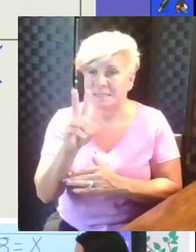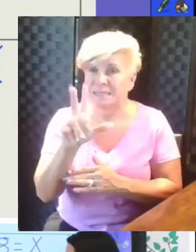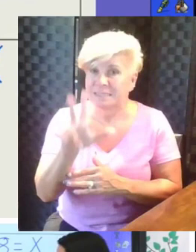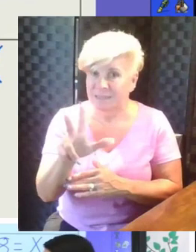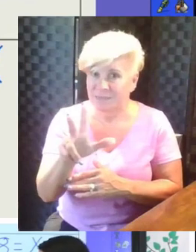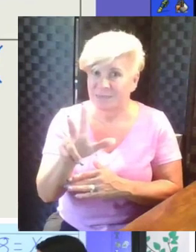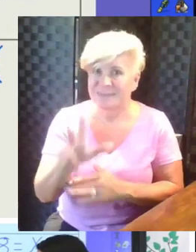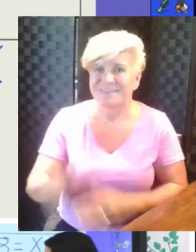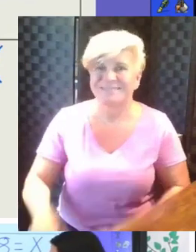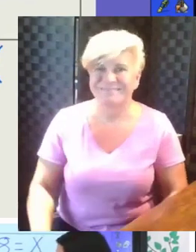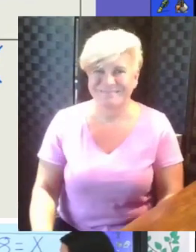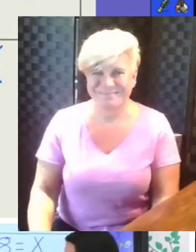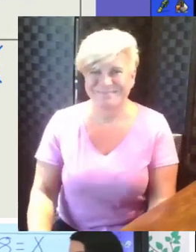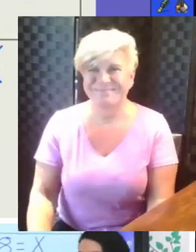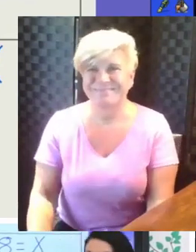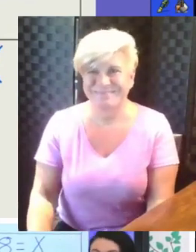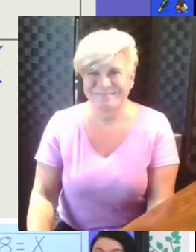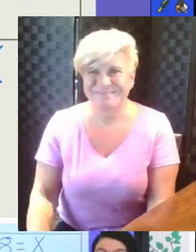be